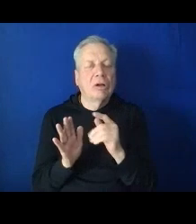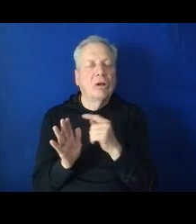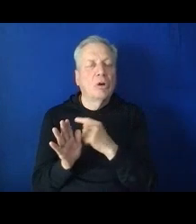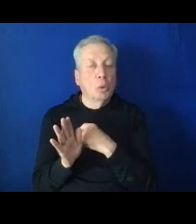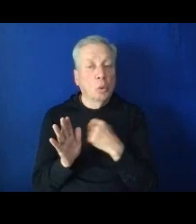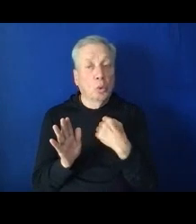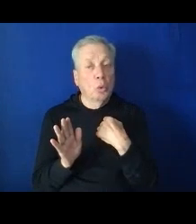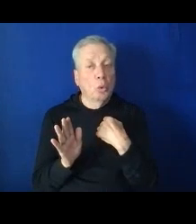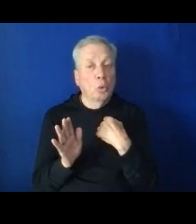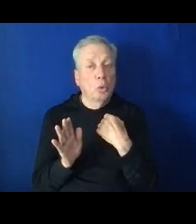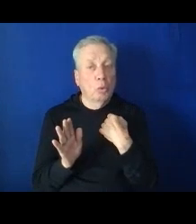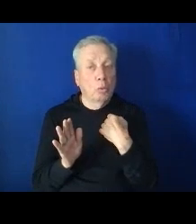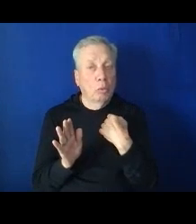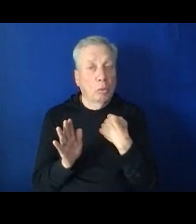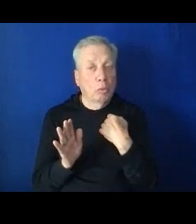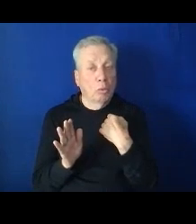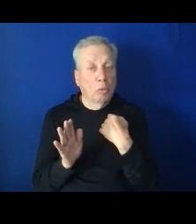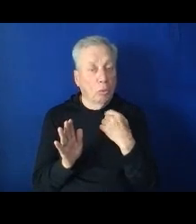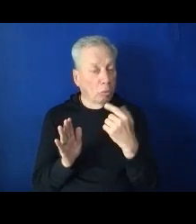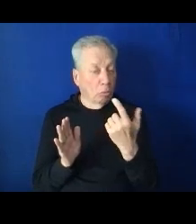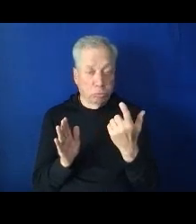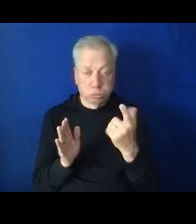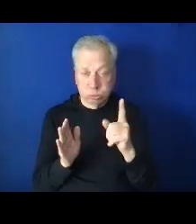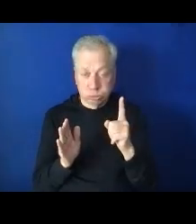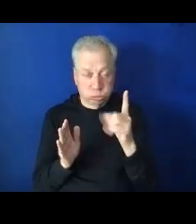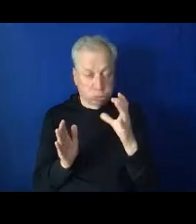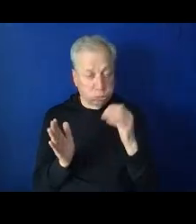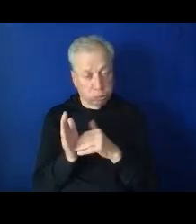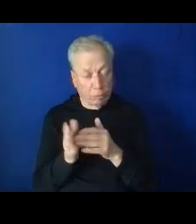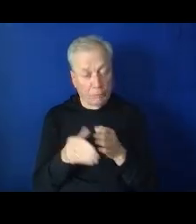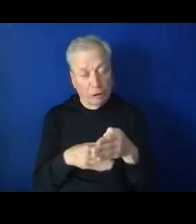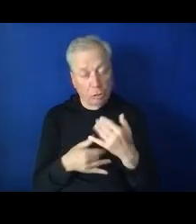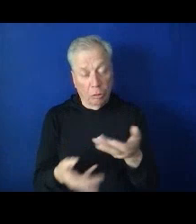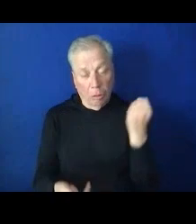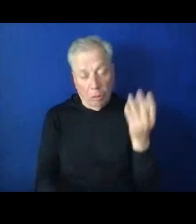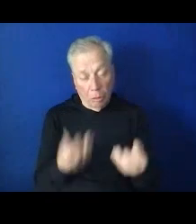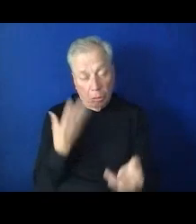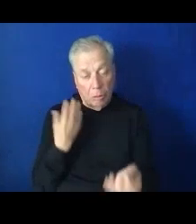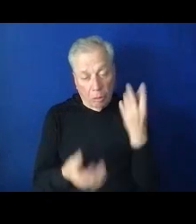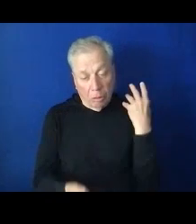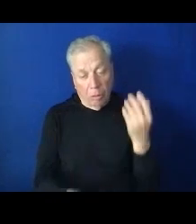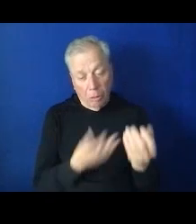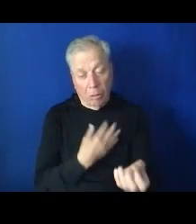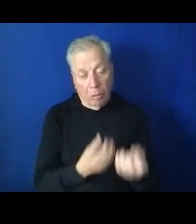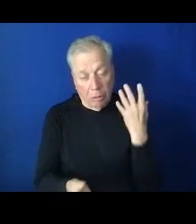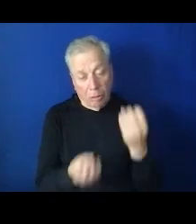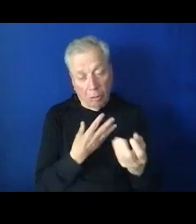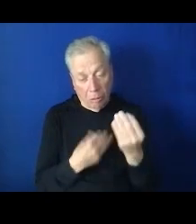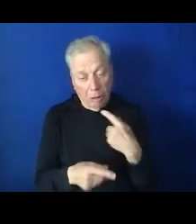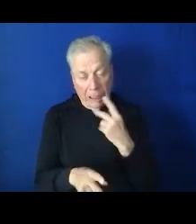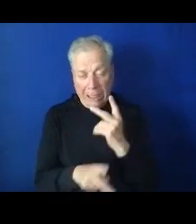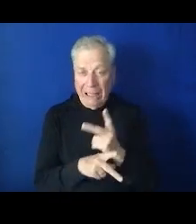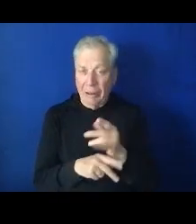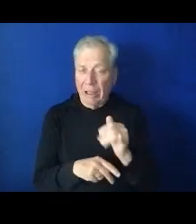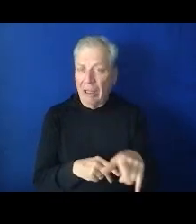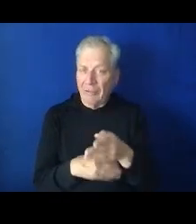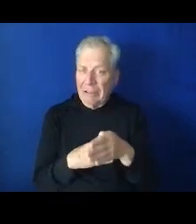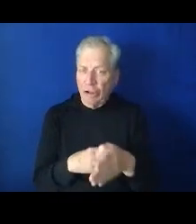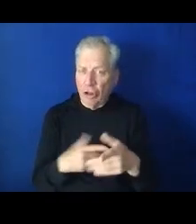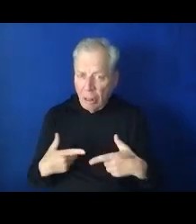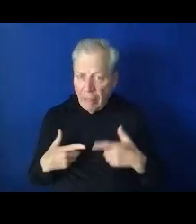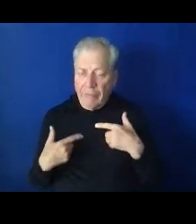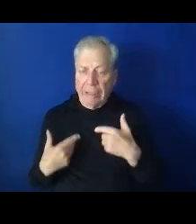We take out hundreds of thousands of fish a year. And, if we were to keep them alive, the logistics of keeping those fish alive, transporting